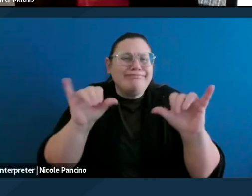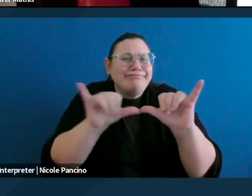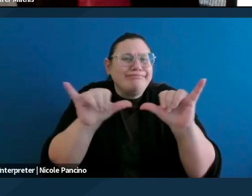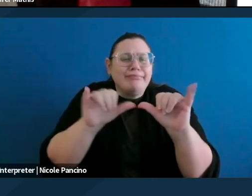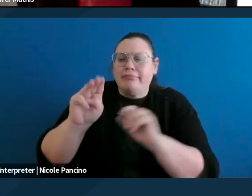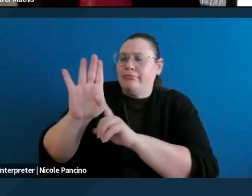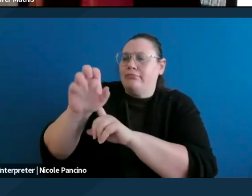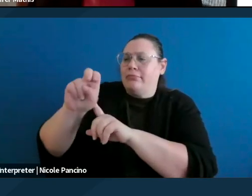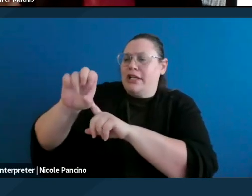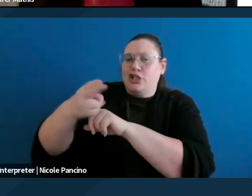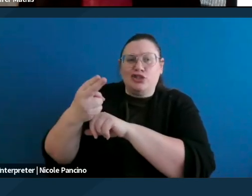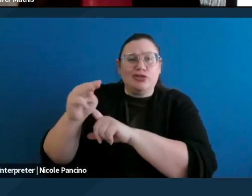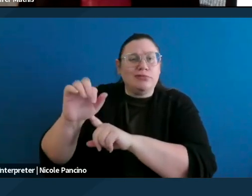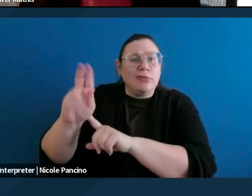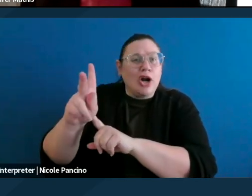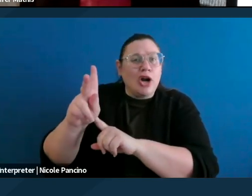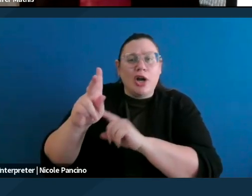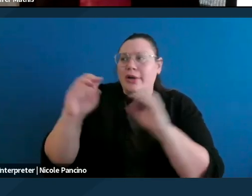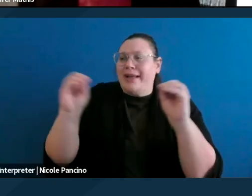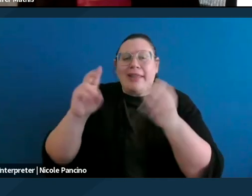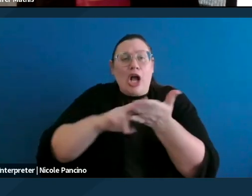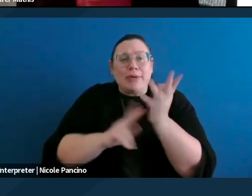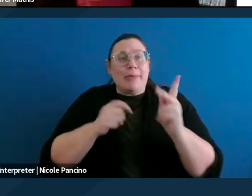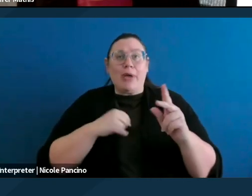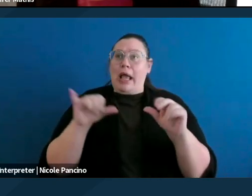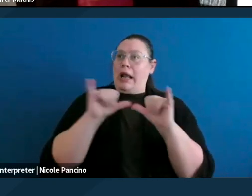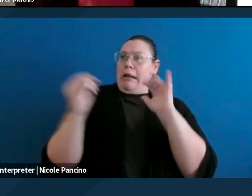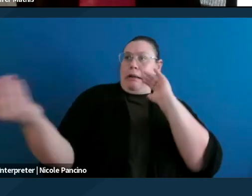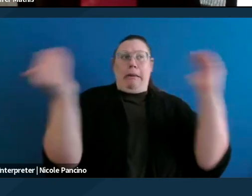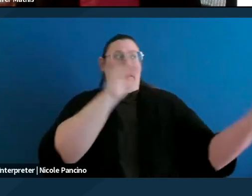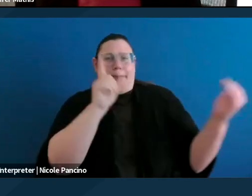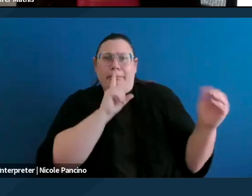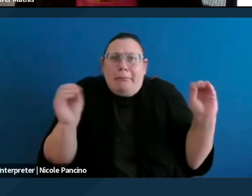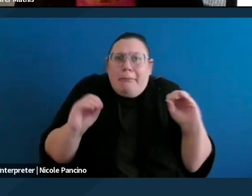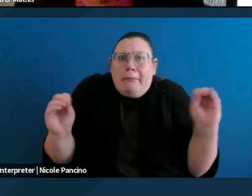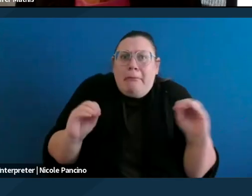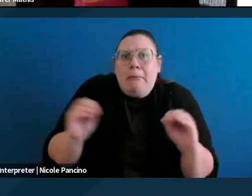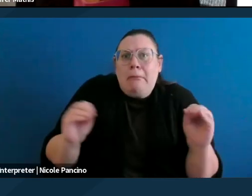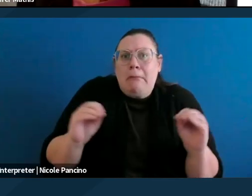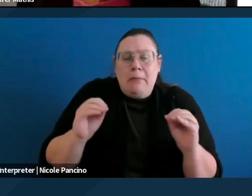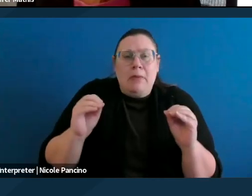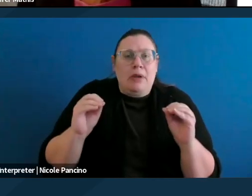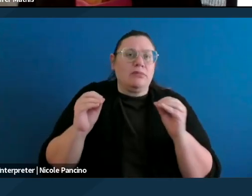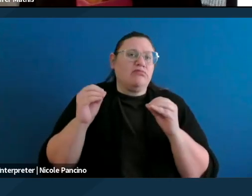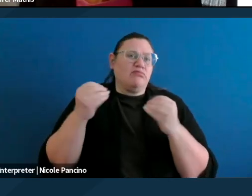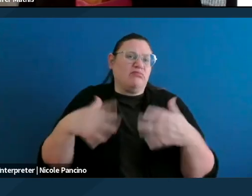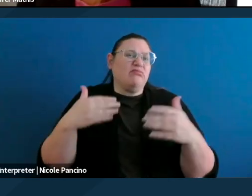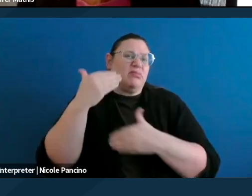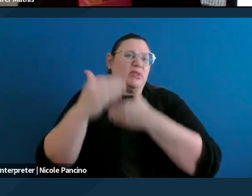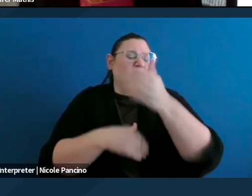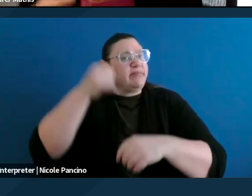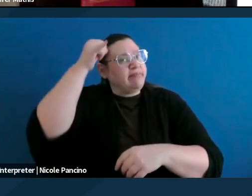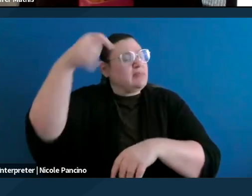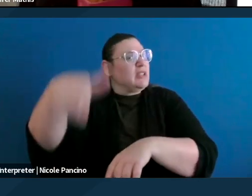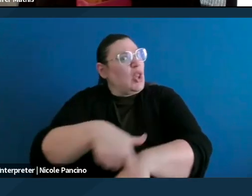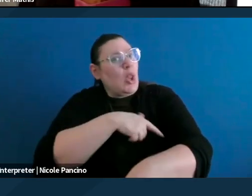for contractors to measure their progress against. And so there was a pretty long process. This was a long